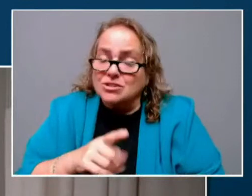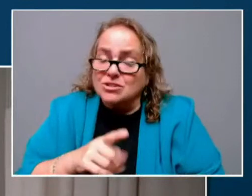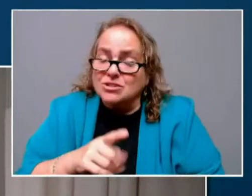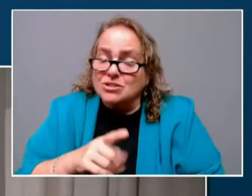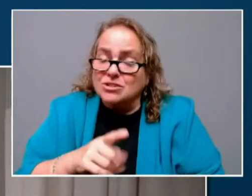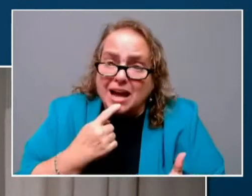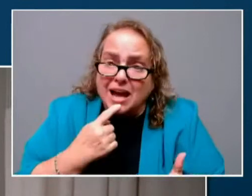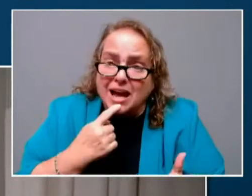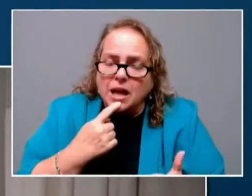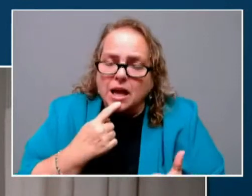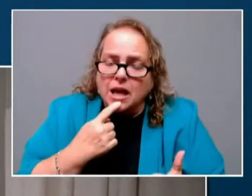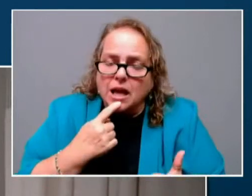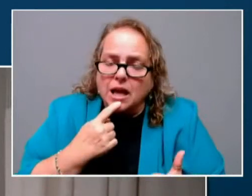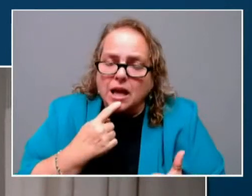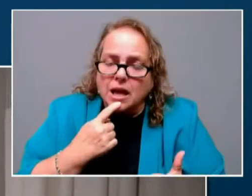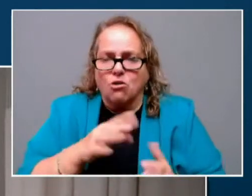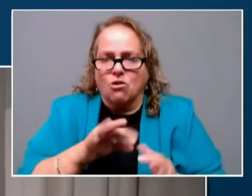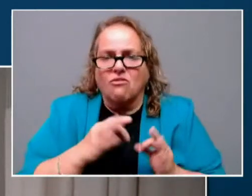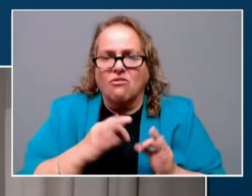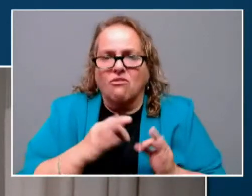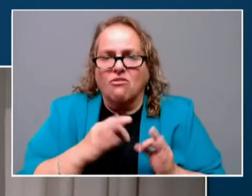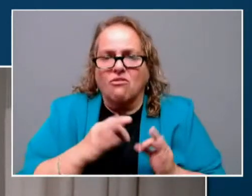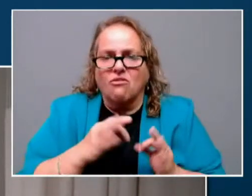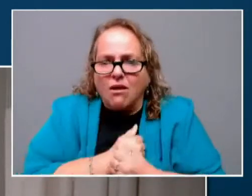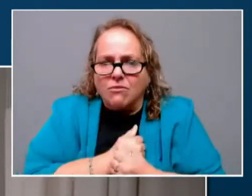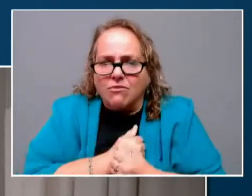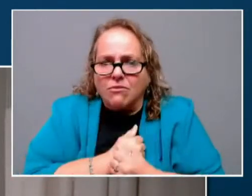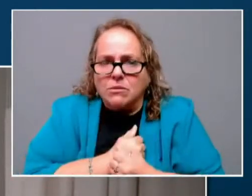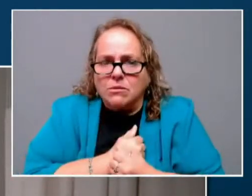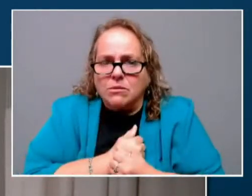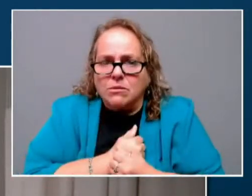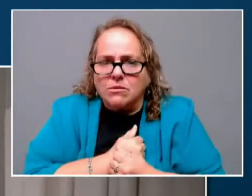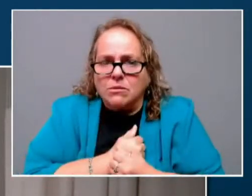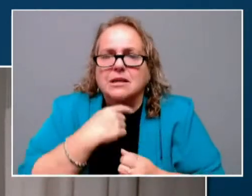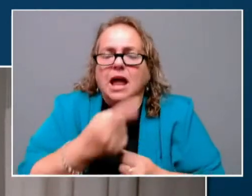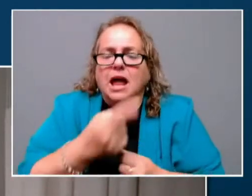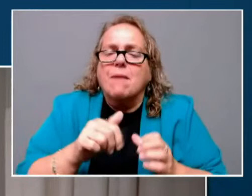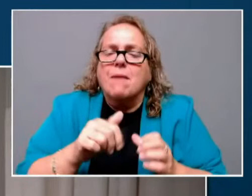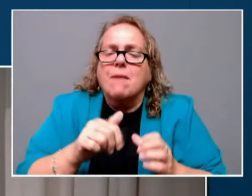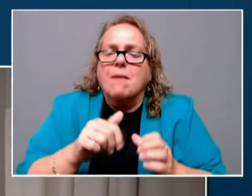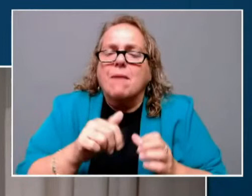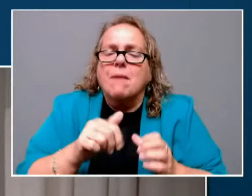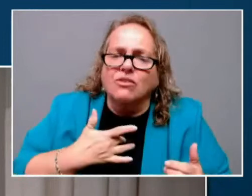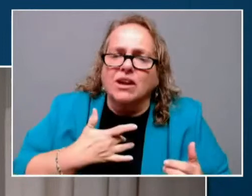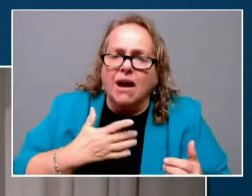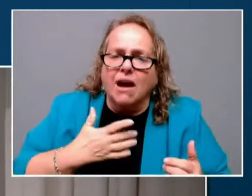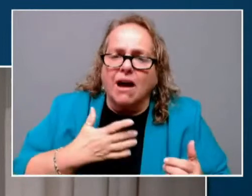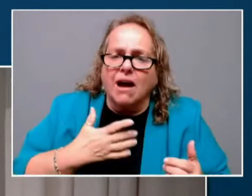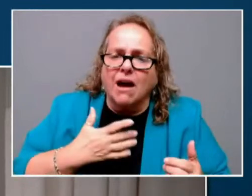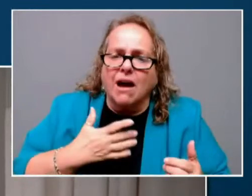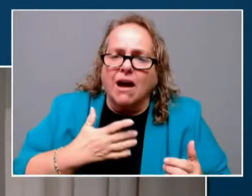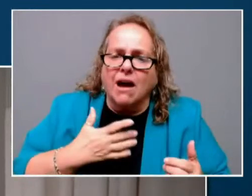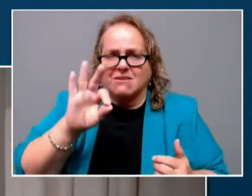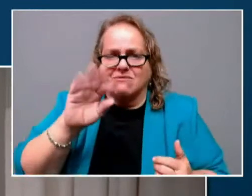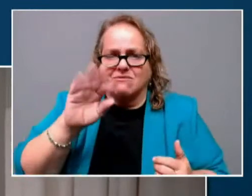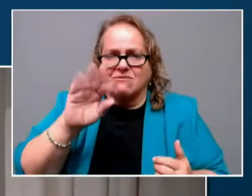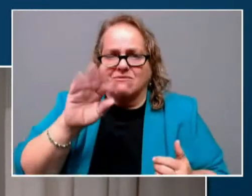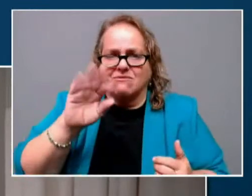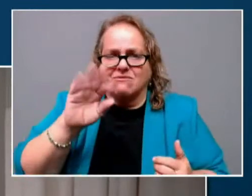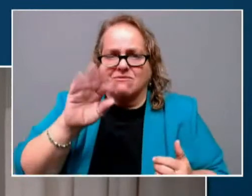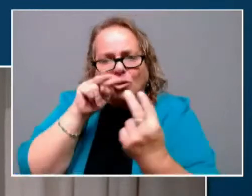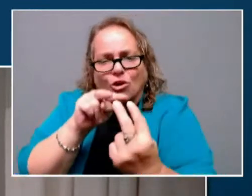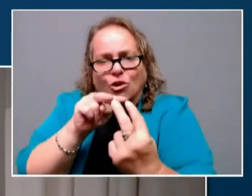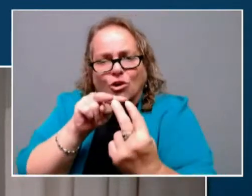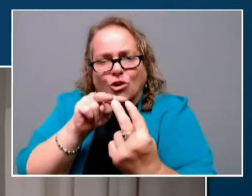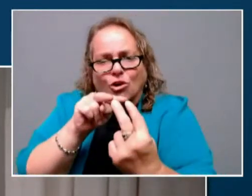really love them. Tell them how you feel about them. And let's really talk to them, and please FaceTime them and look at them and let them know that